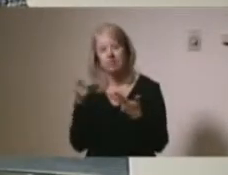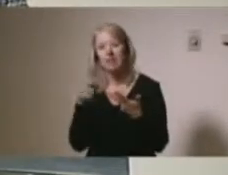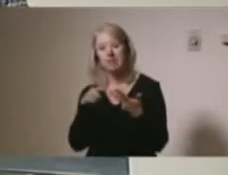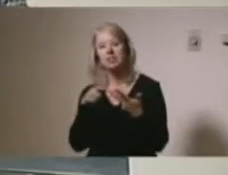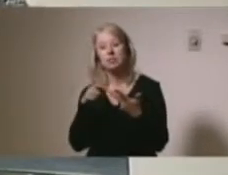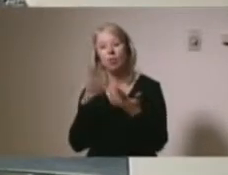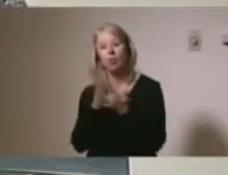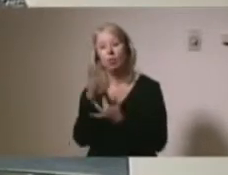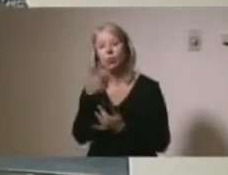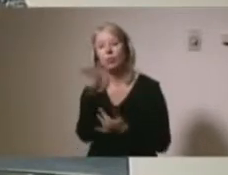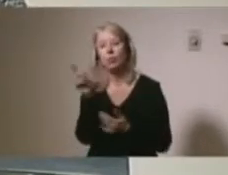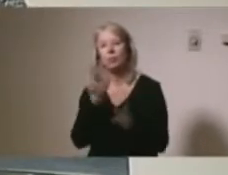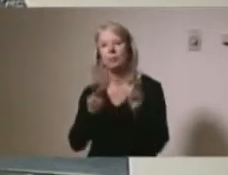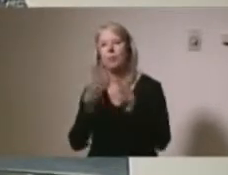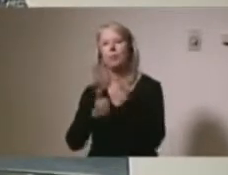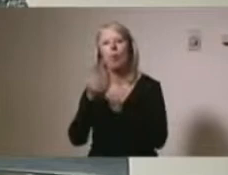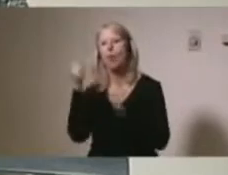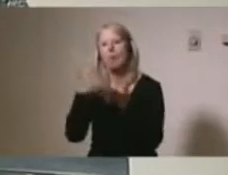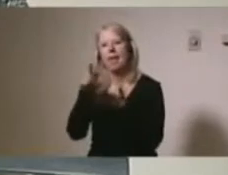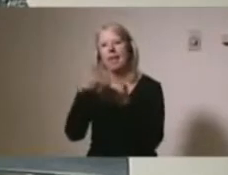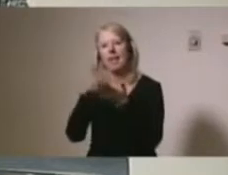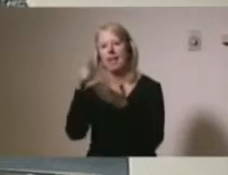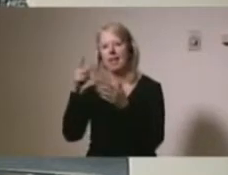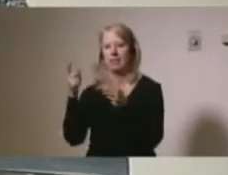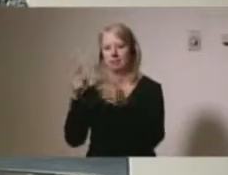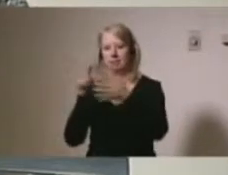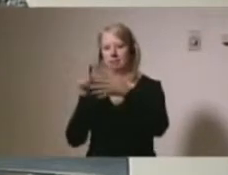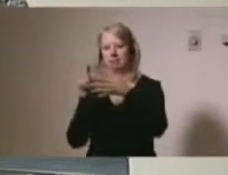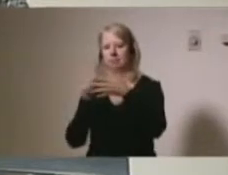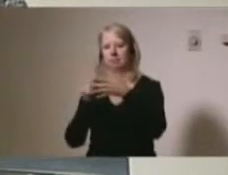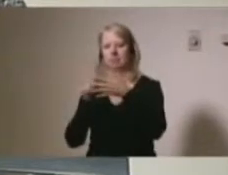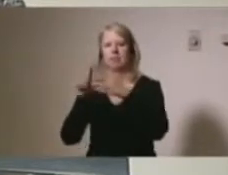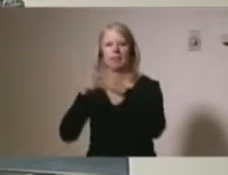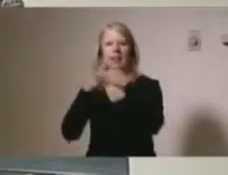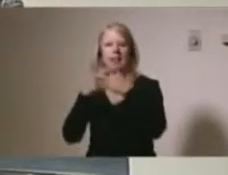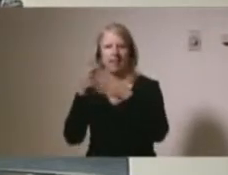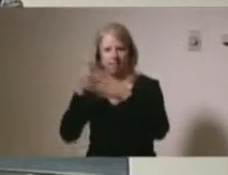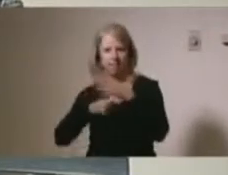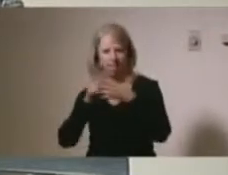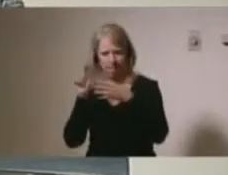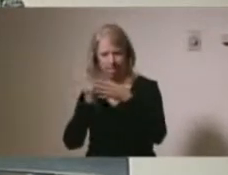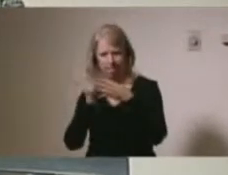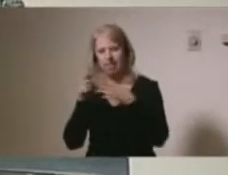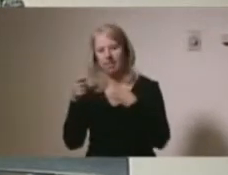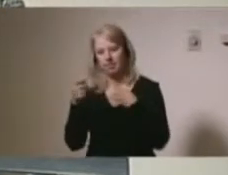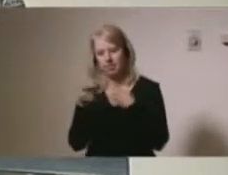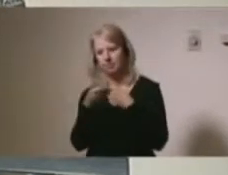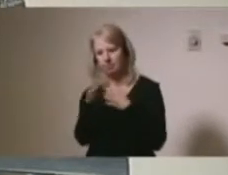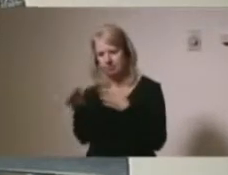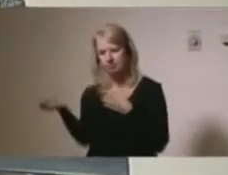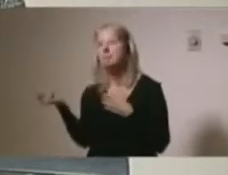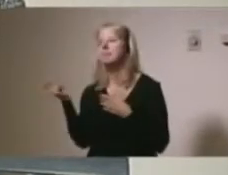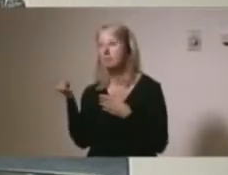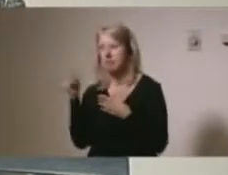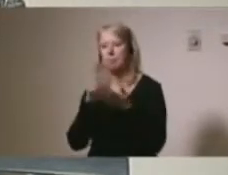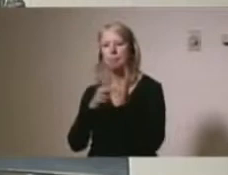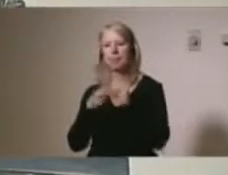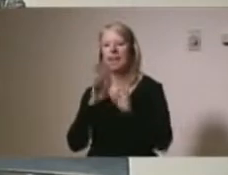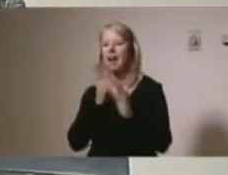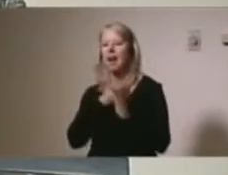to citizens mostly at the beginning of the month, which means that our post offices are very